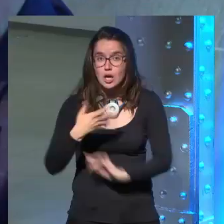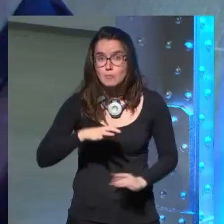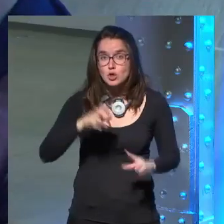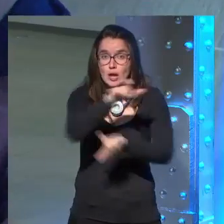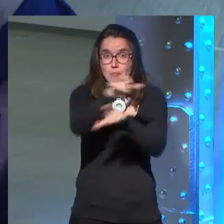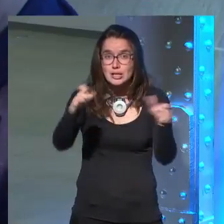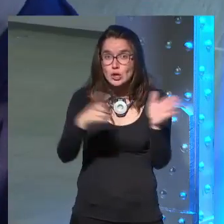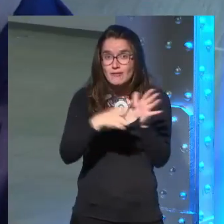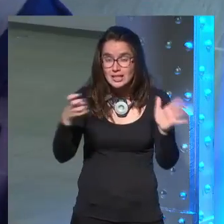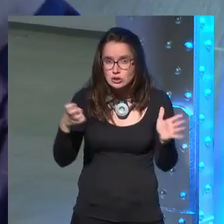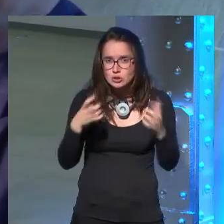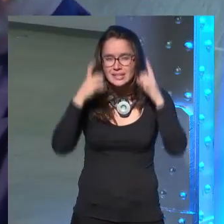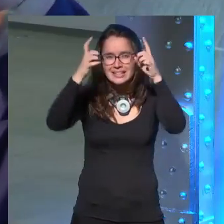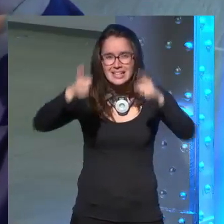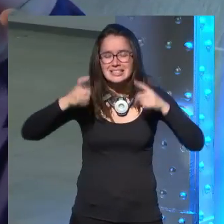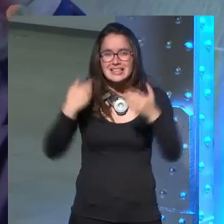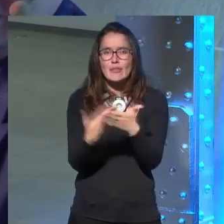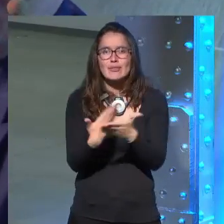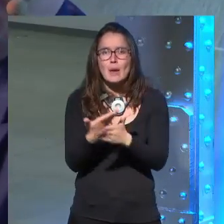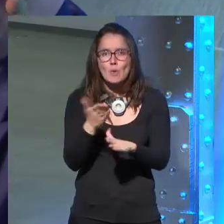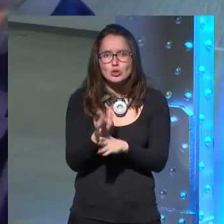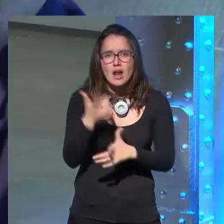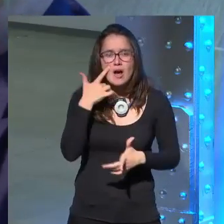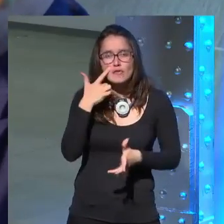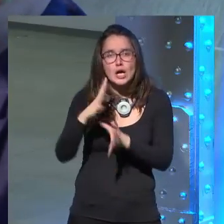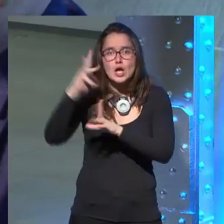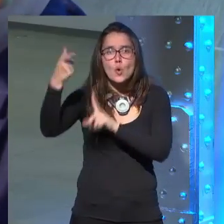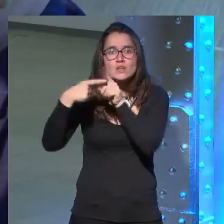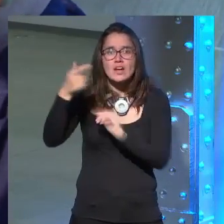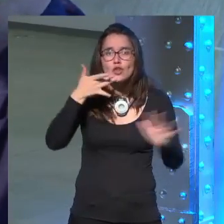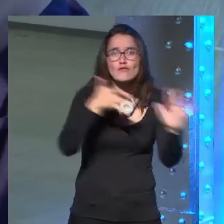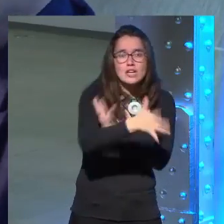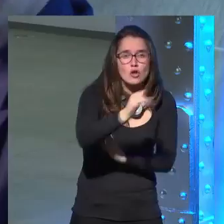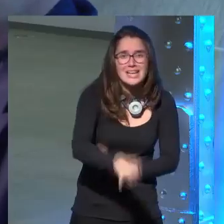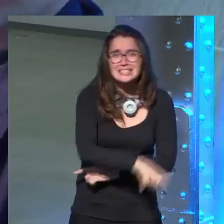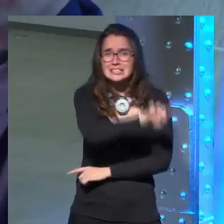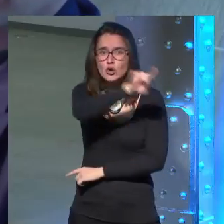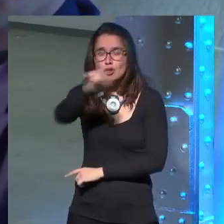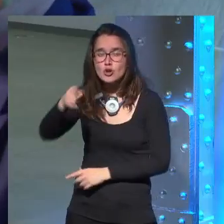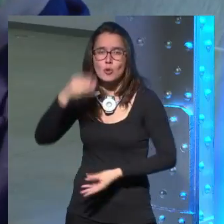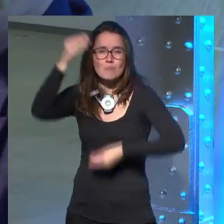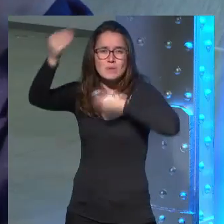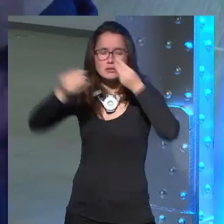is infinite are working on a fundamental assumption which could be wrong. Yeah. And